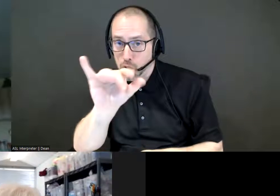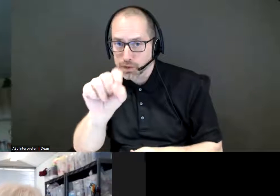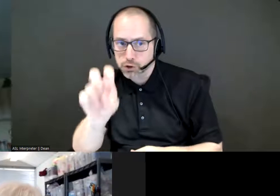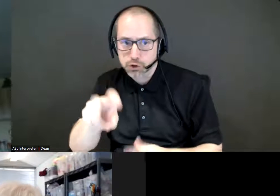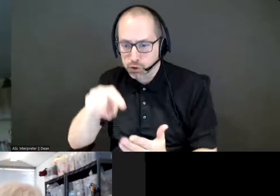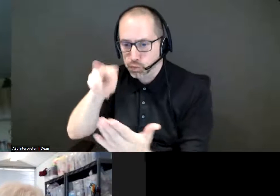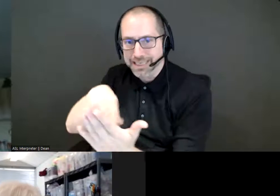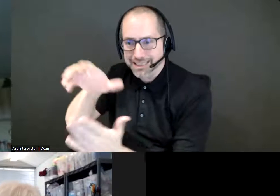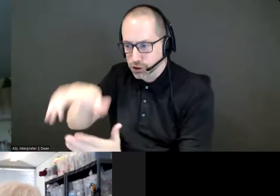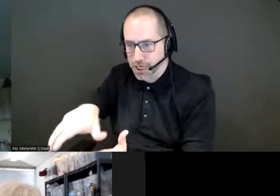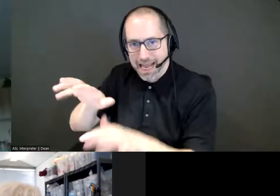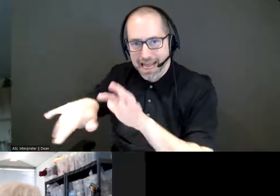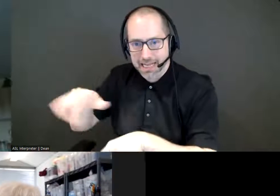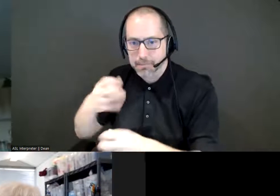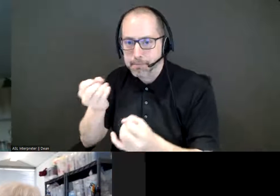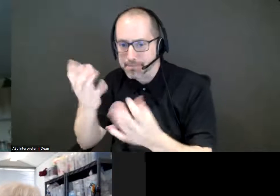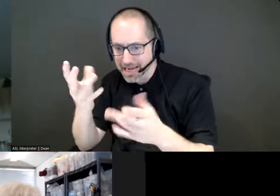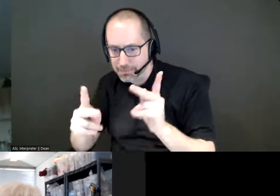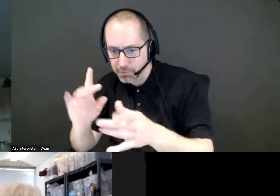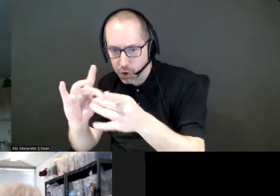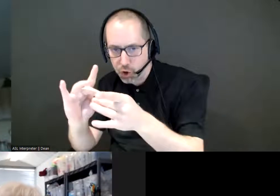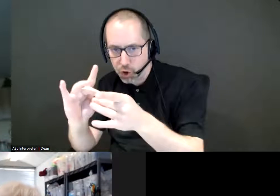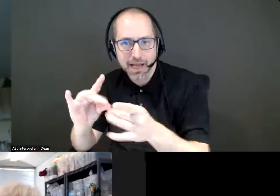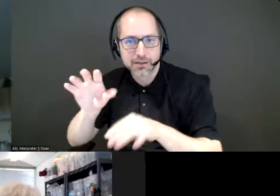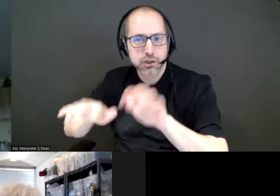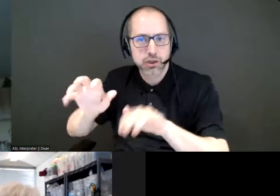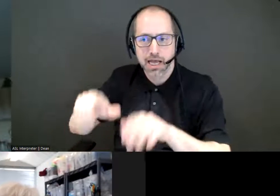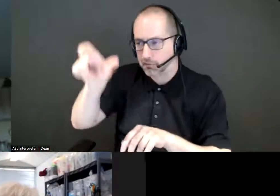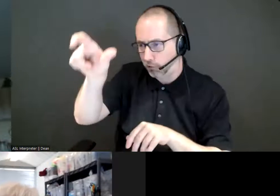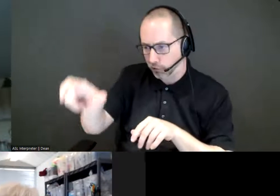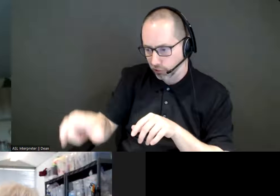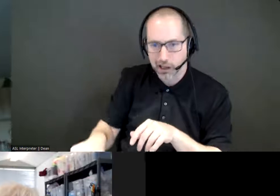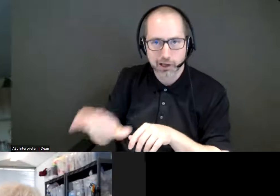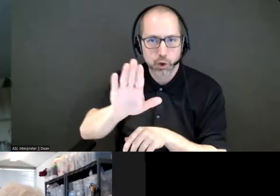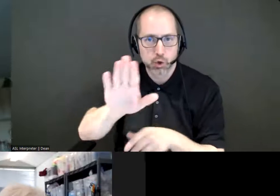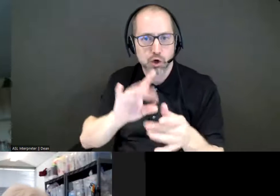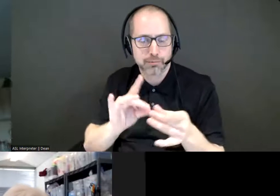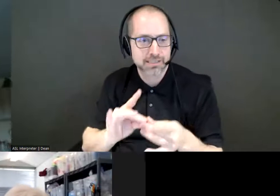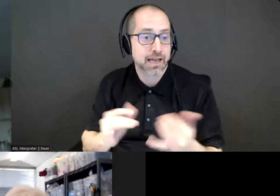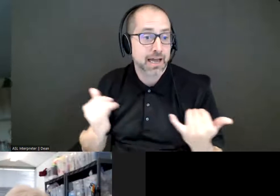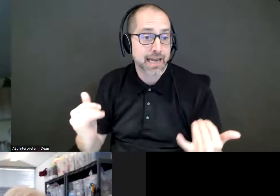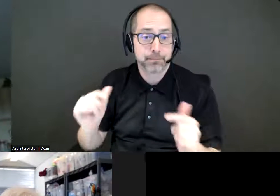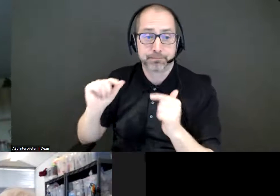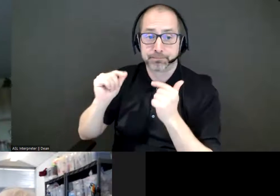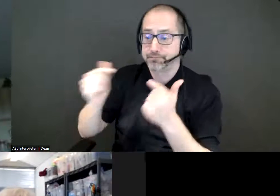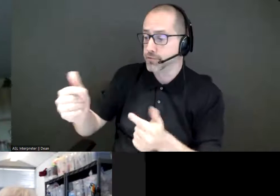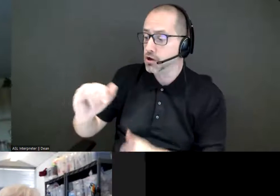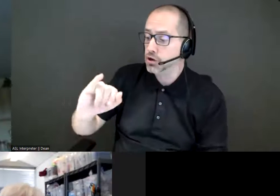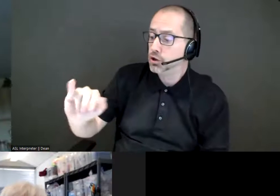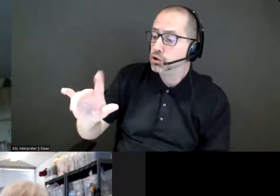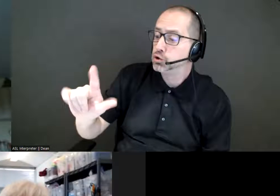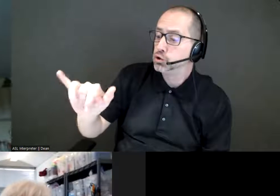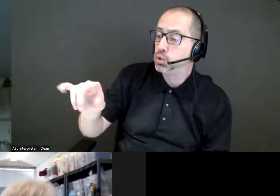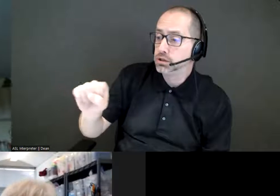are commenting and about what you're saying. So over to Jules, I have a question for you. Can